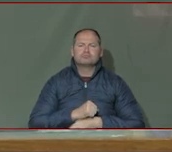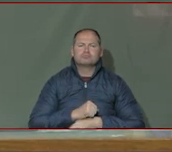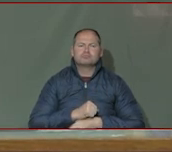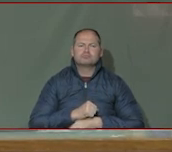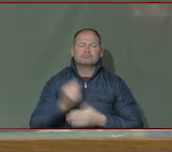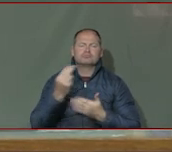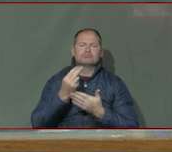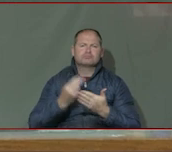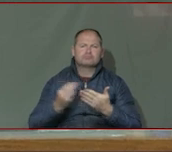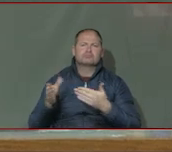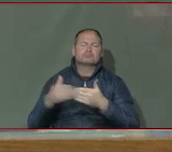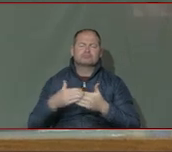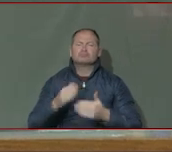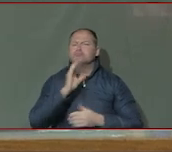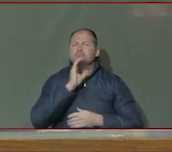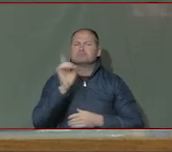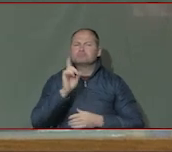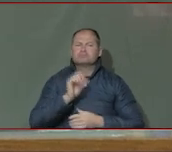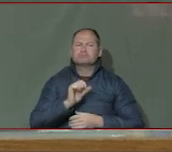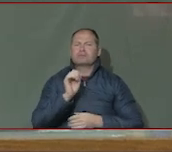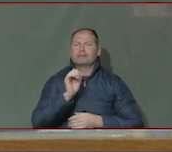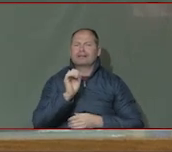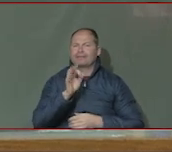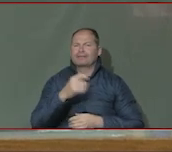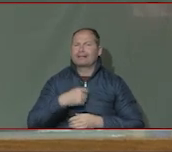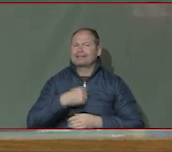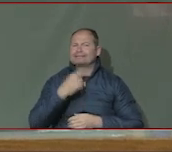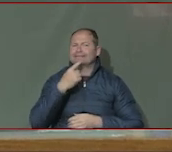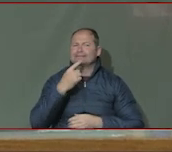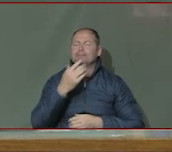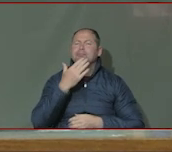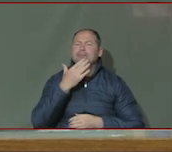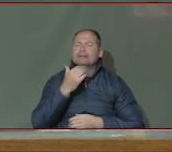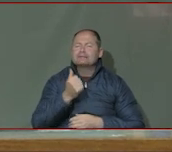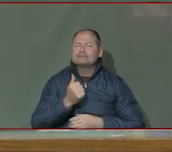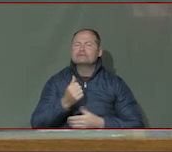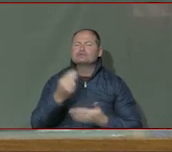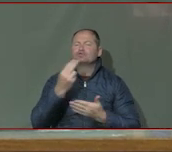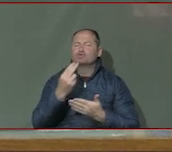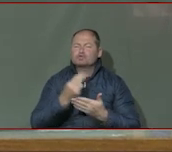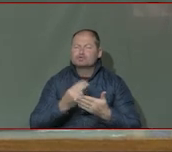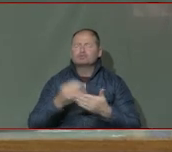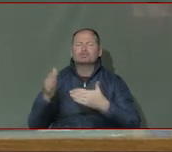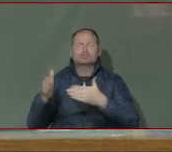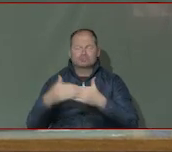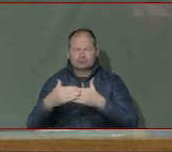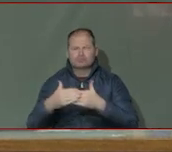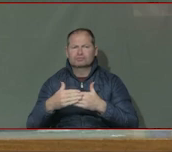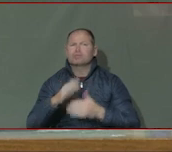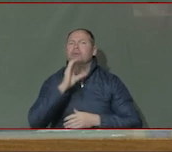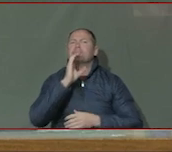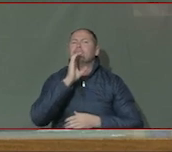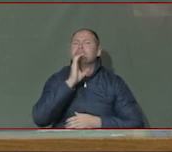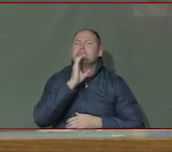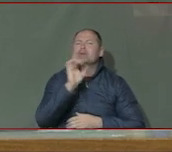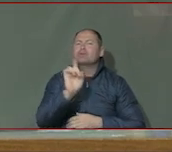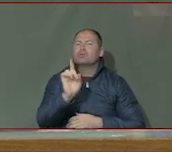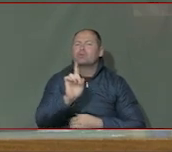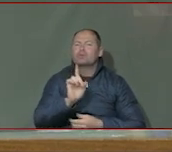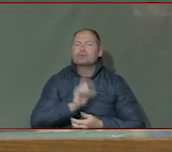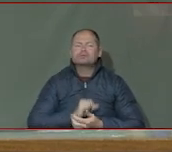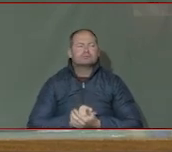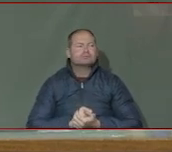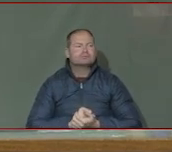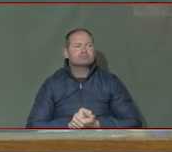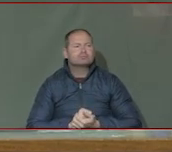And then? Well, what does it mean if I say, please draw a conclusion? No, but I think you understand. But let's just hear somebody